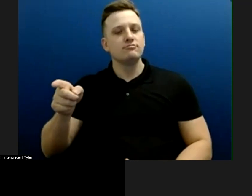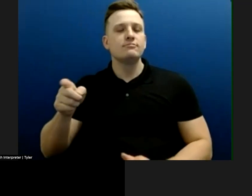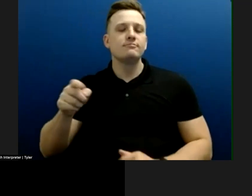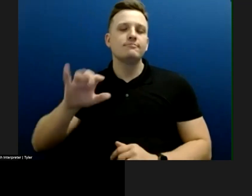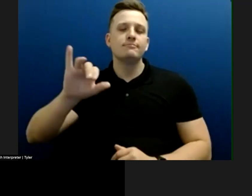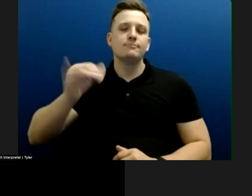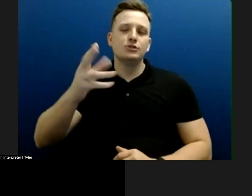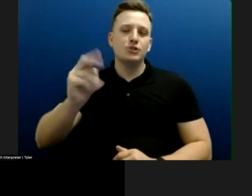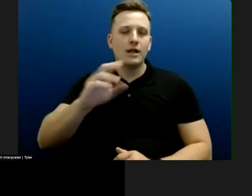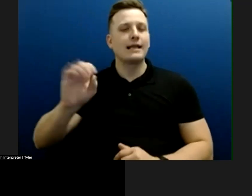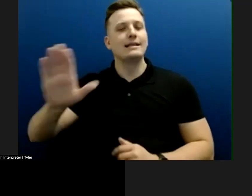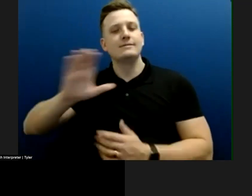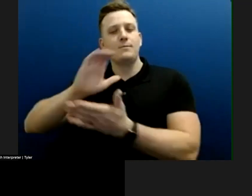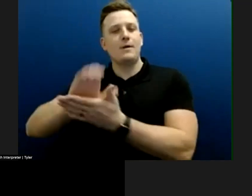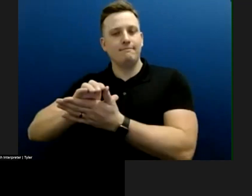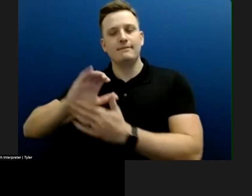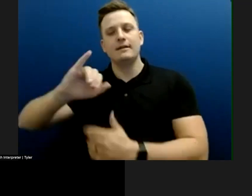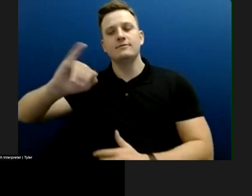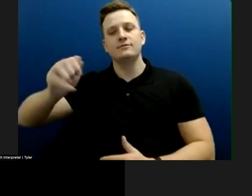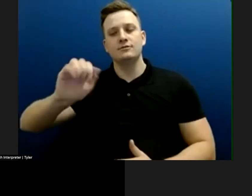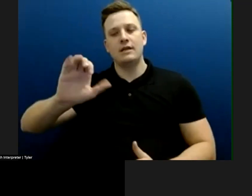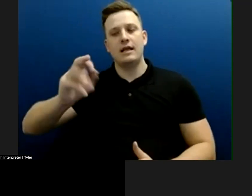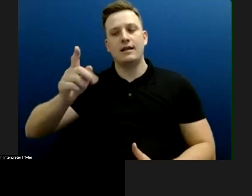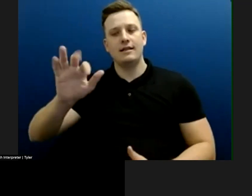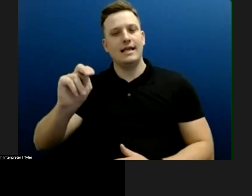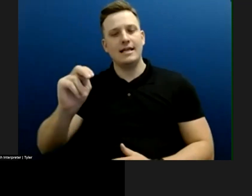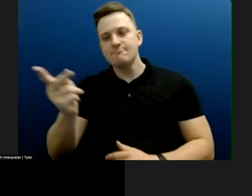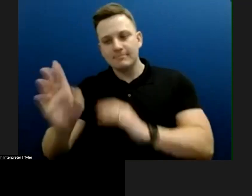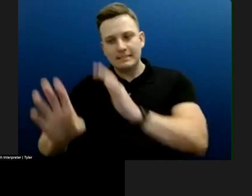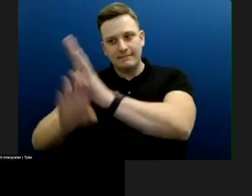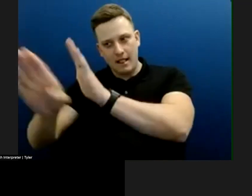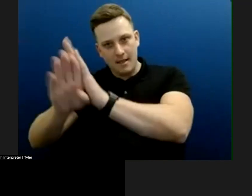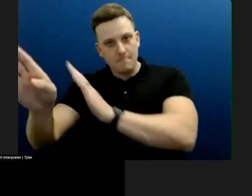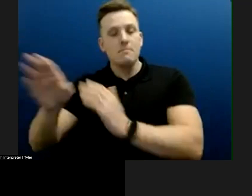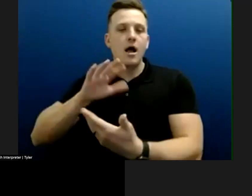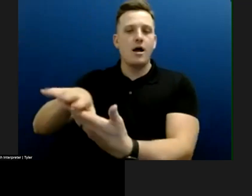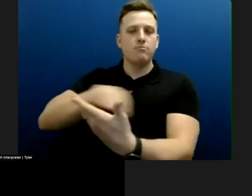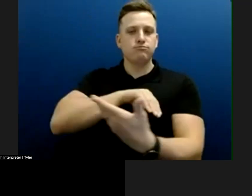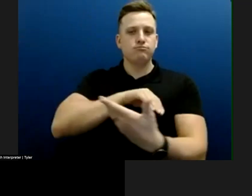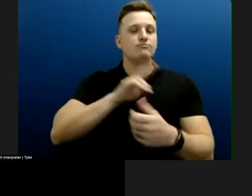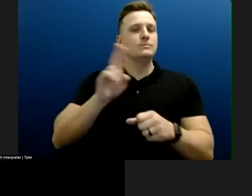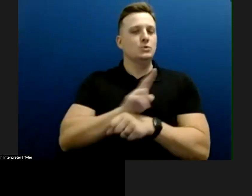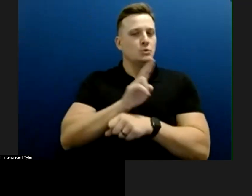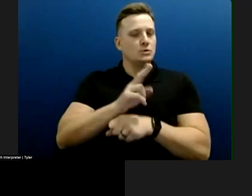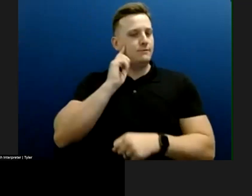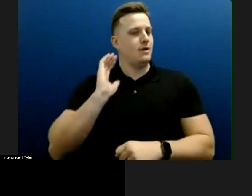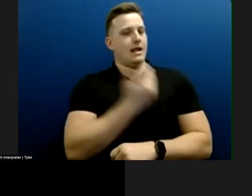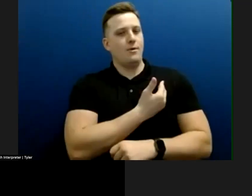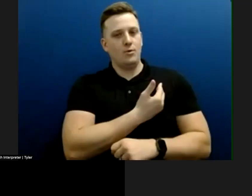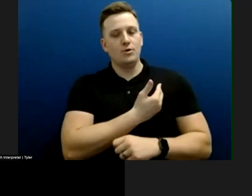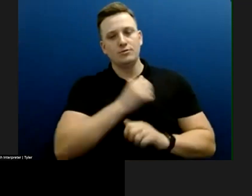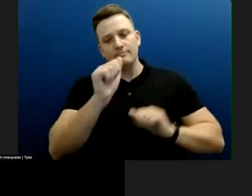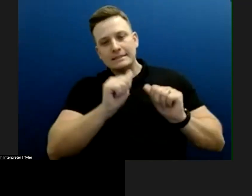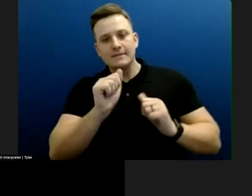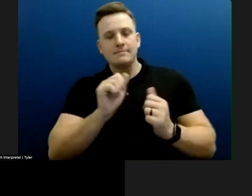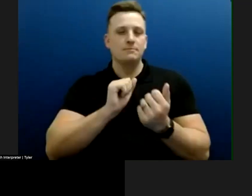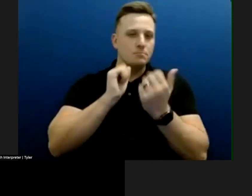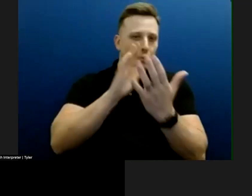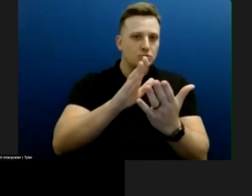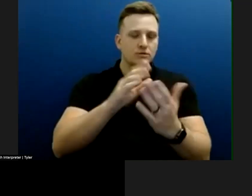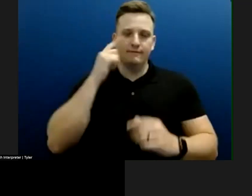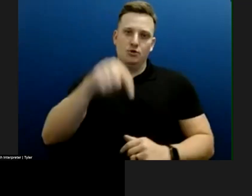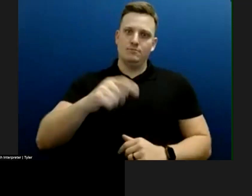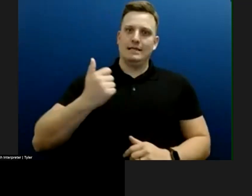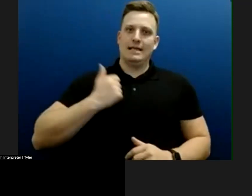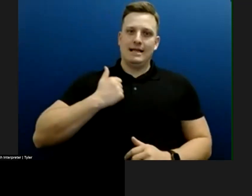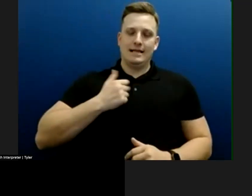Trefry developed. So we've based an awful lot of our work around Canadian approaches. Now,